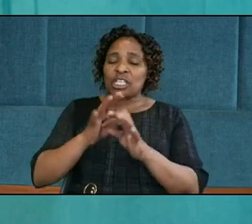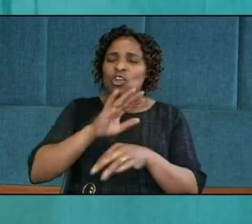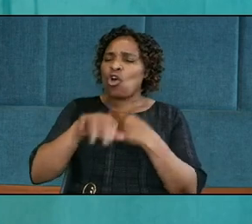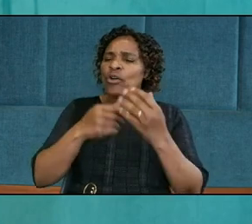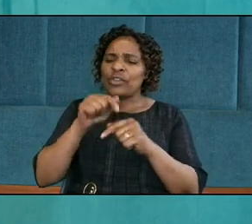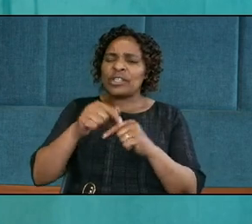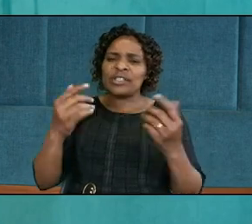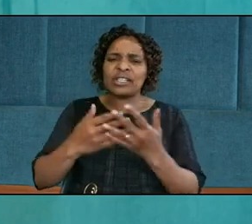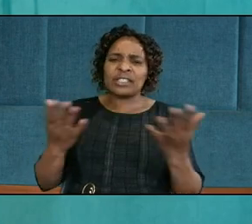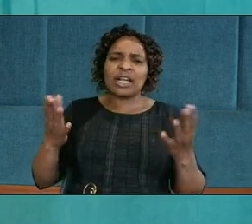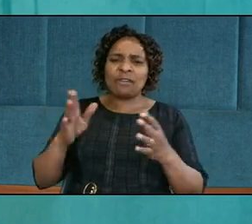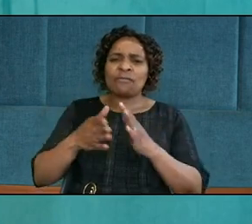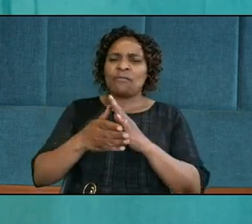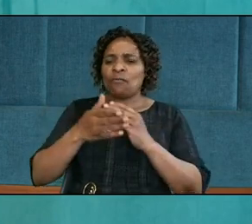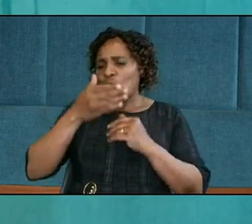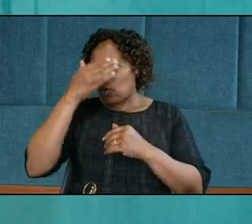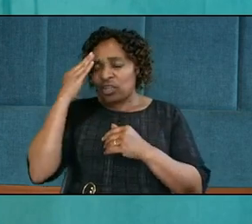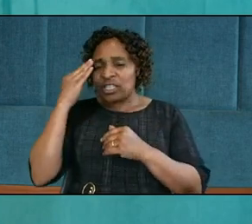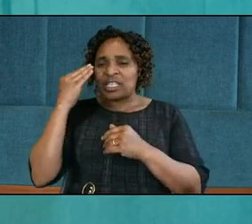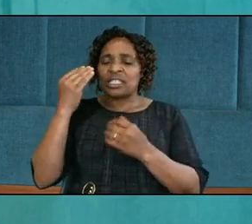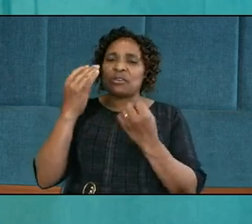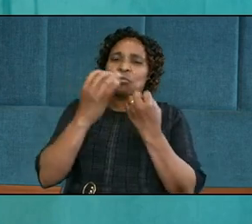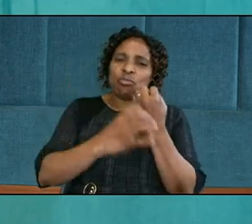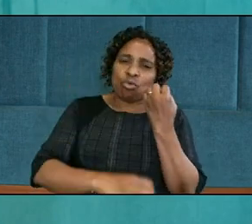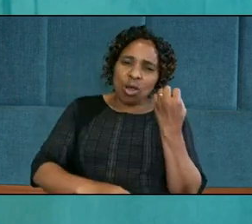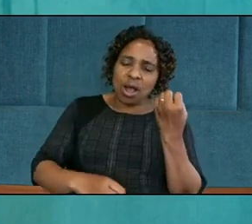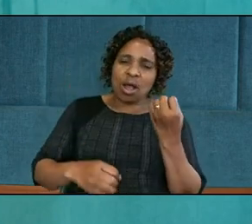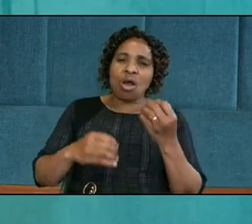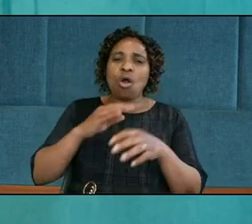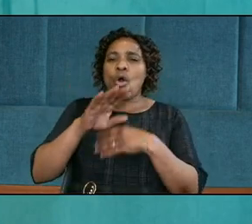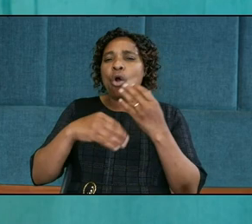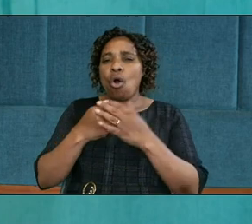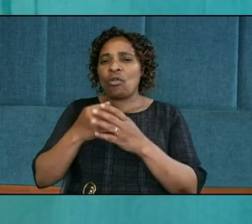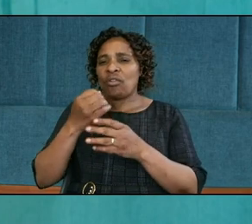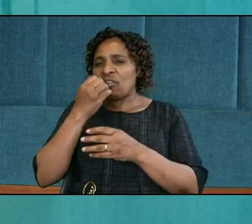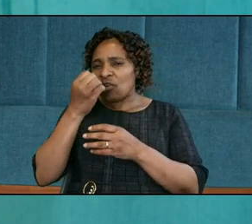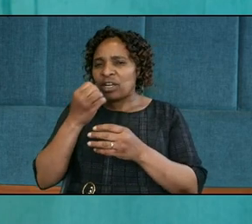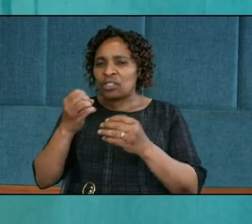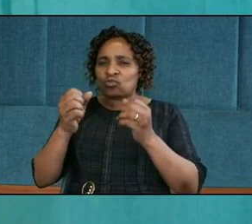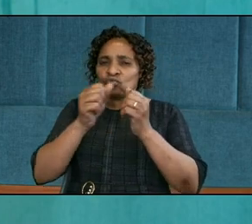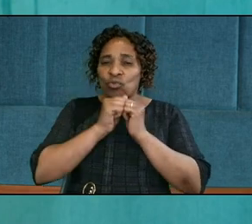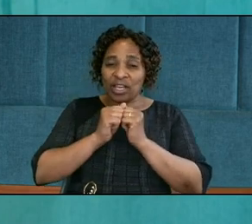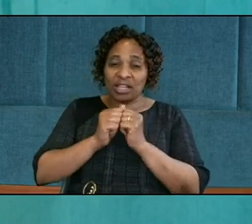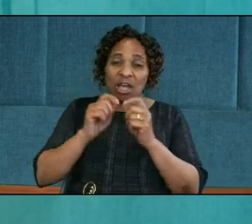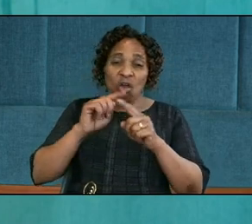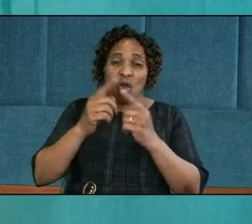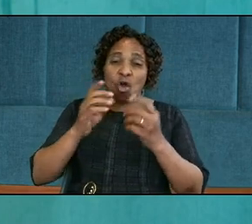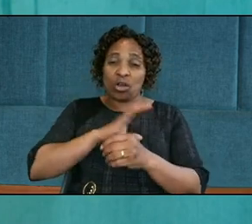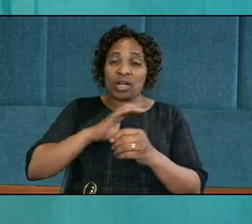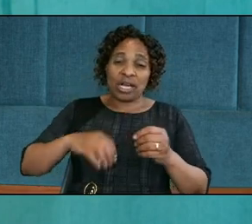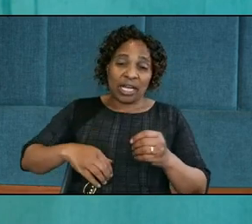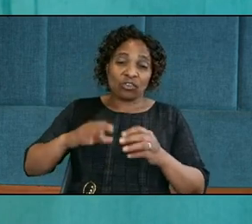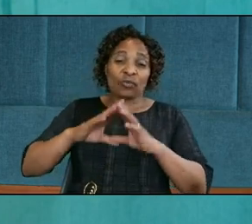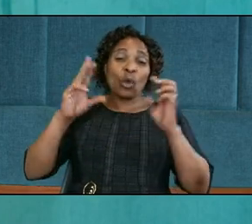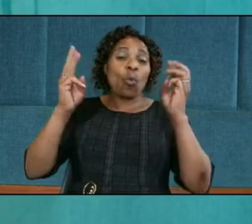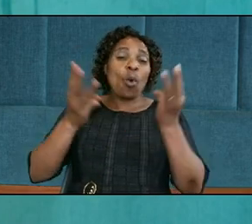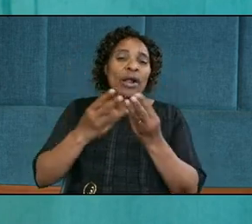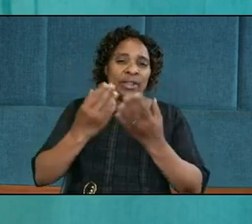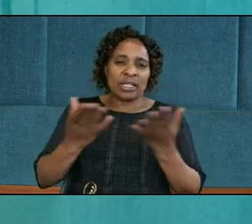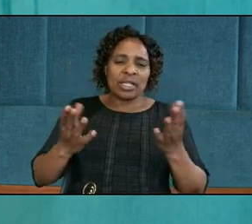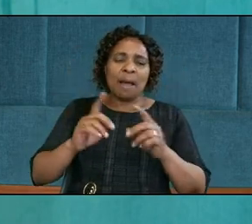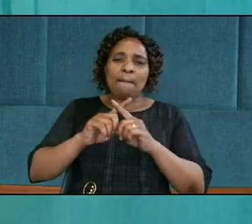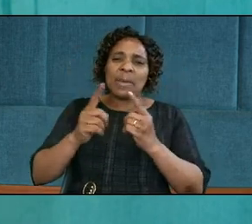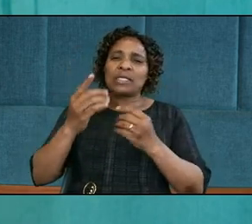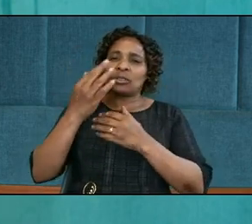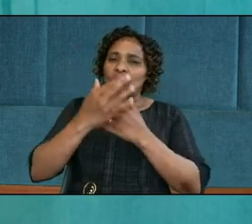forgotten. The rich and the poor, the learned and the ignorant meet together with no thought of caste or worldly preeminence, but as